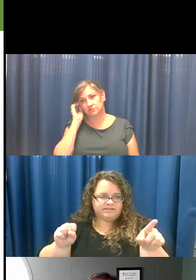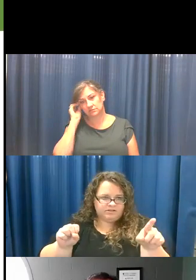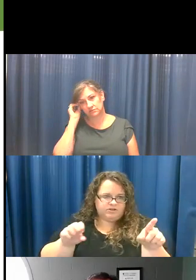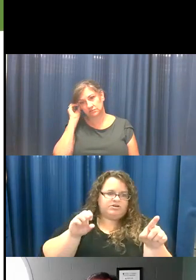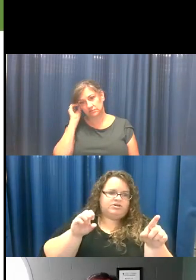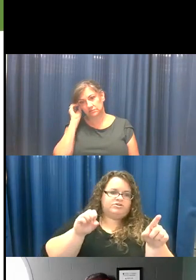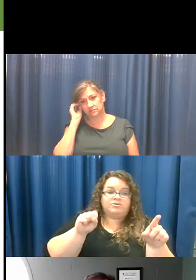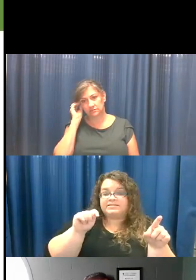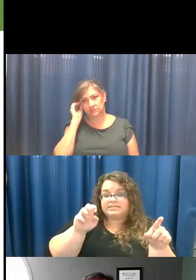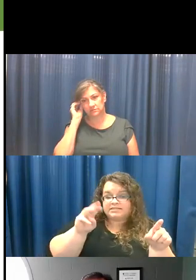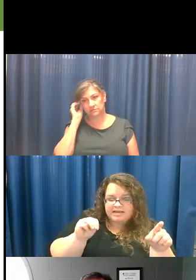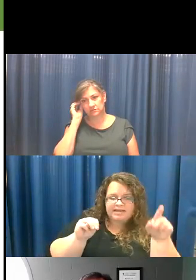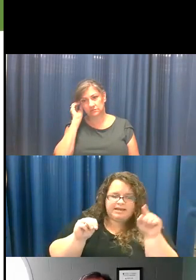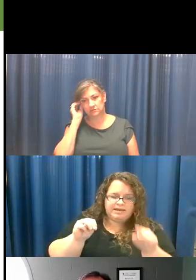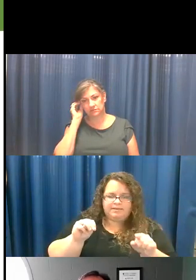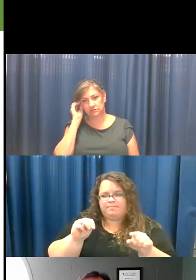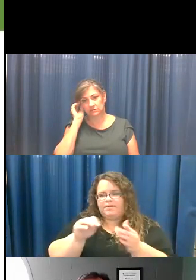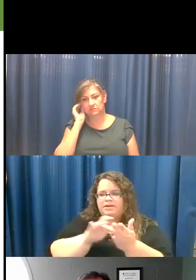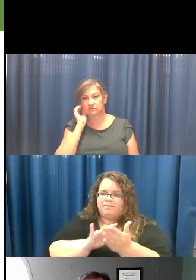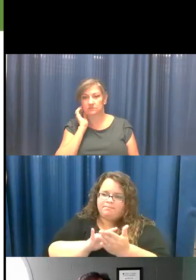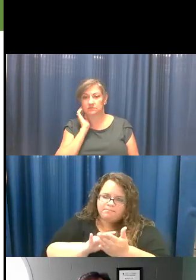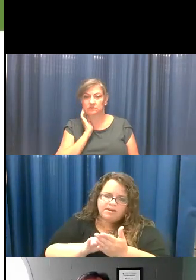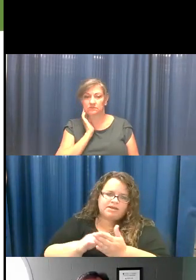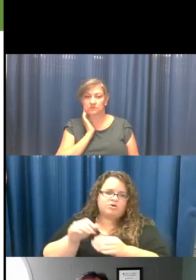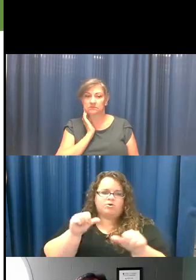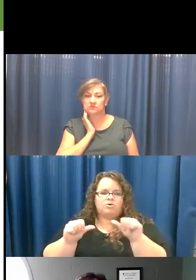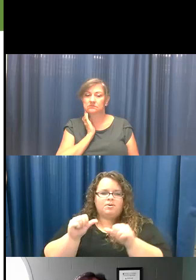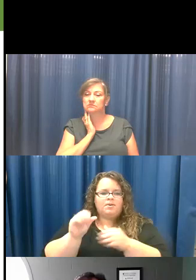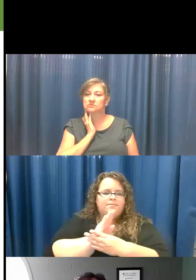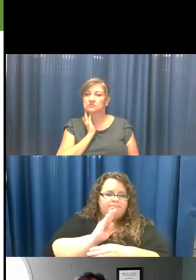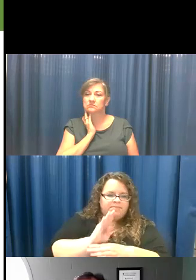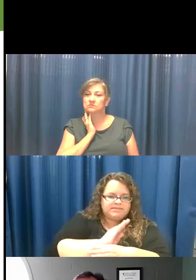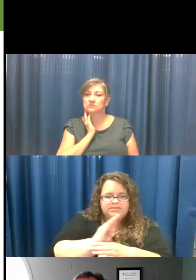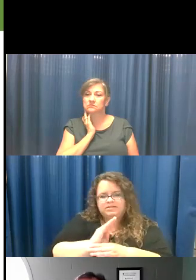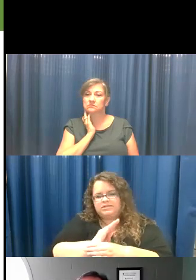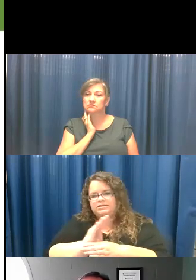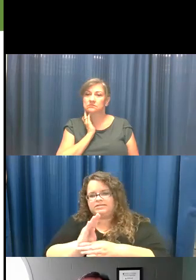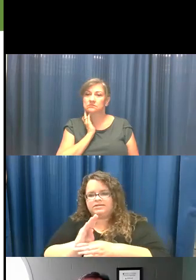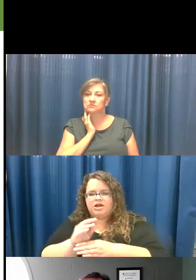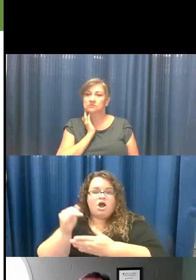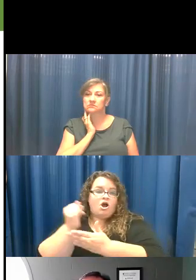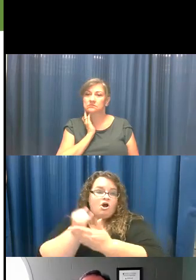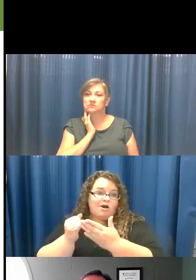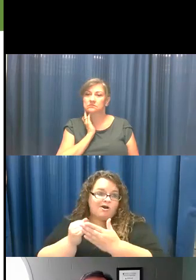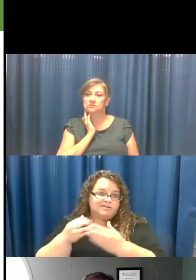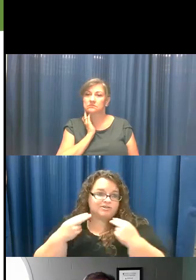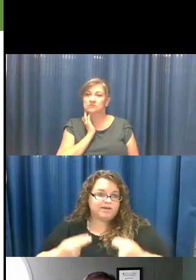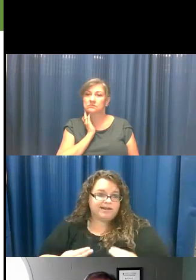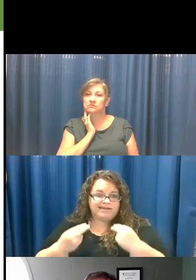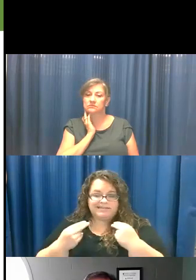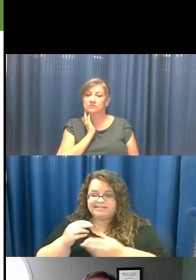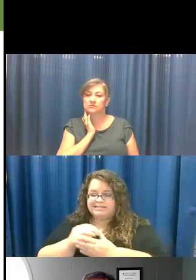social sciences, medical sciences, business design and hospitality, arts and humanities, and